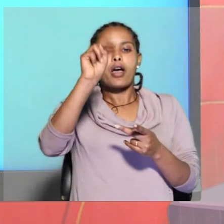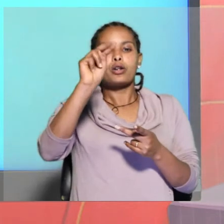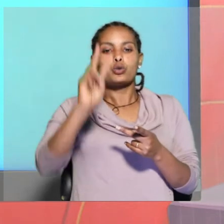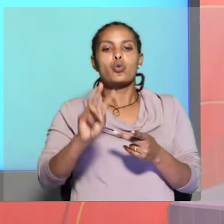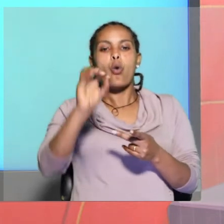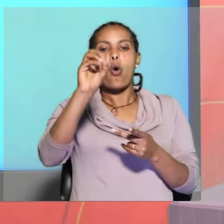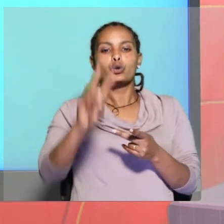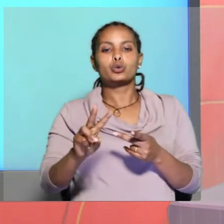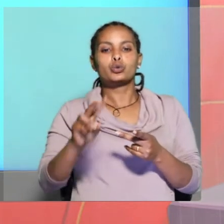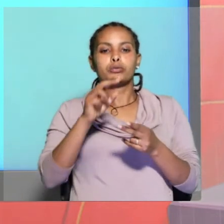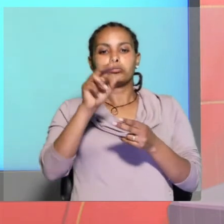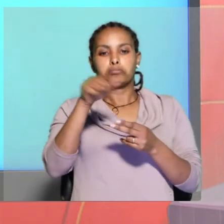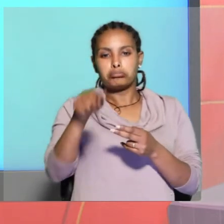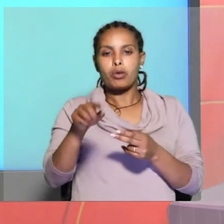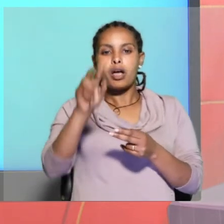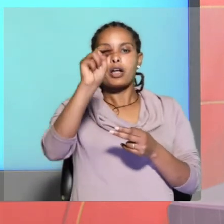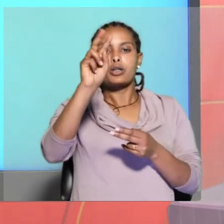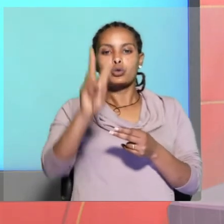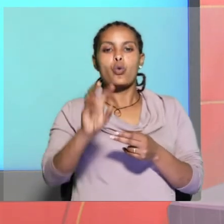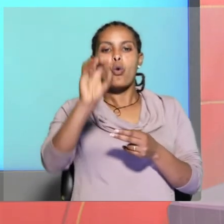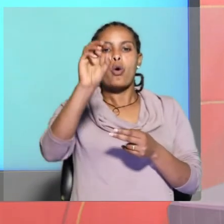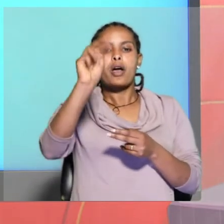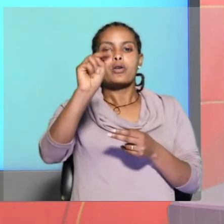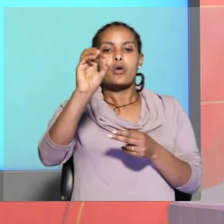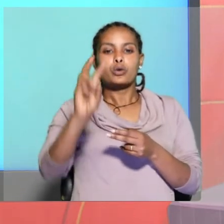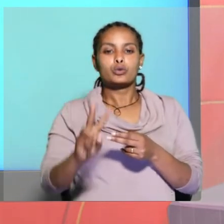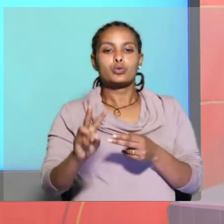this. NO plus NO is